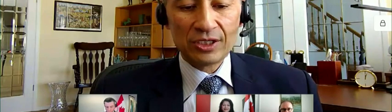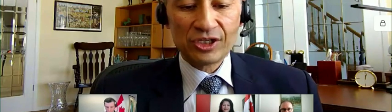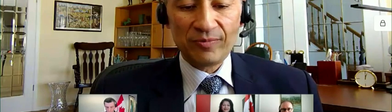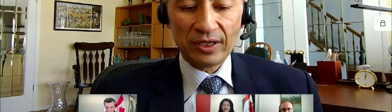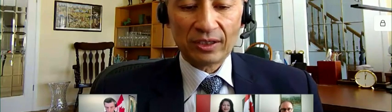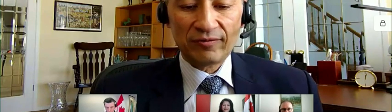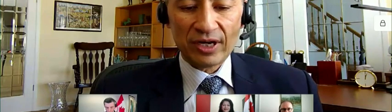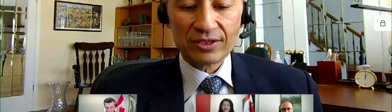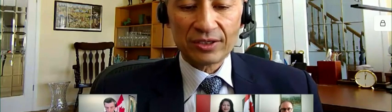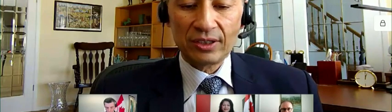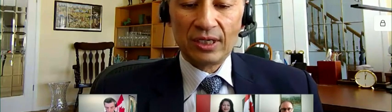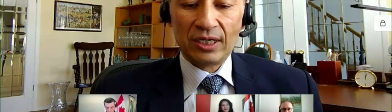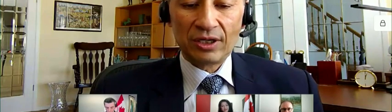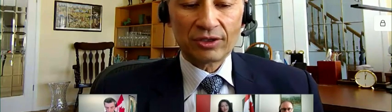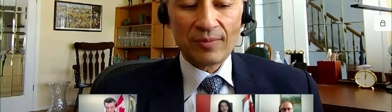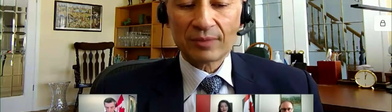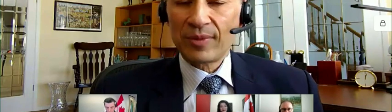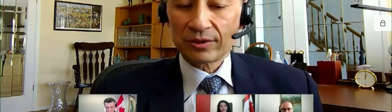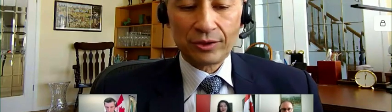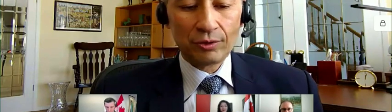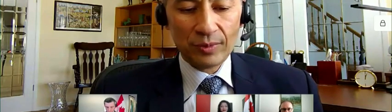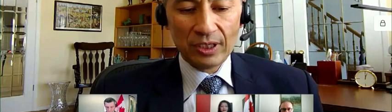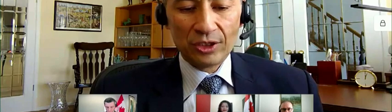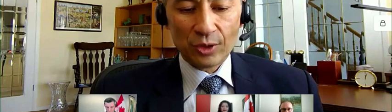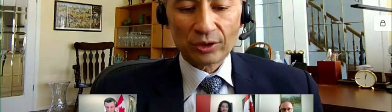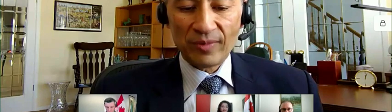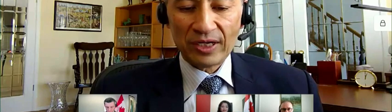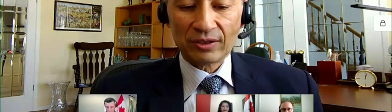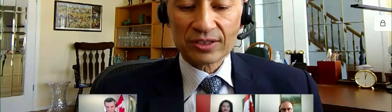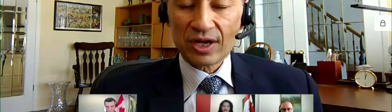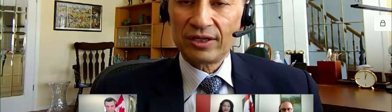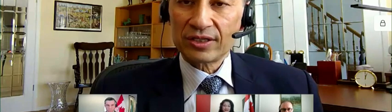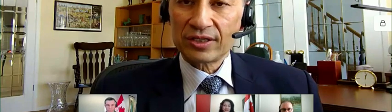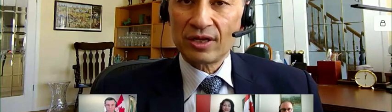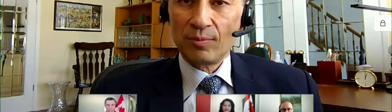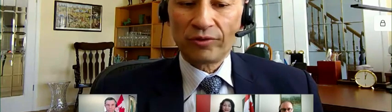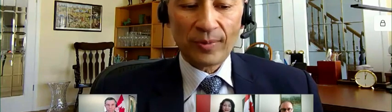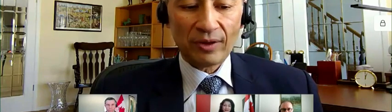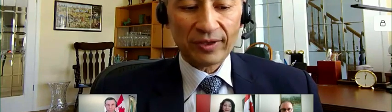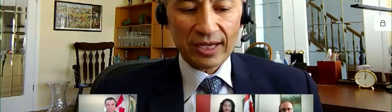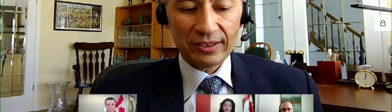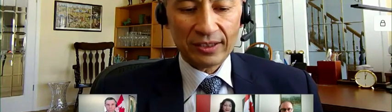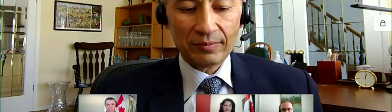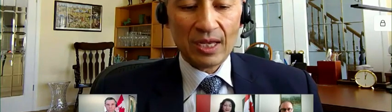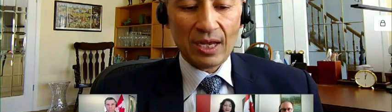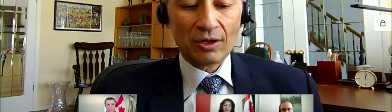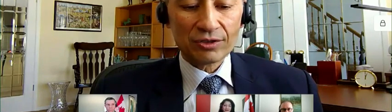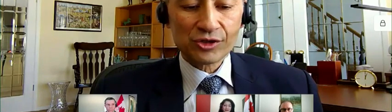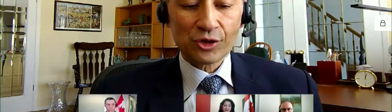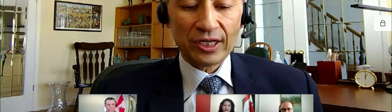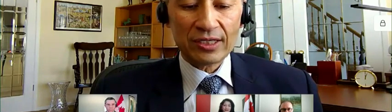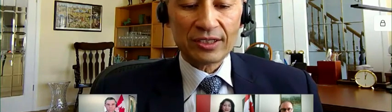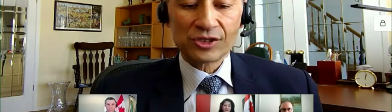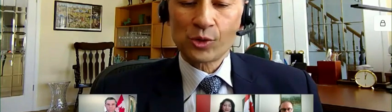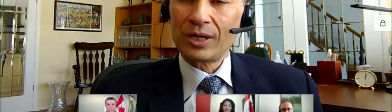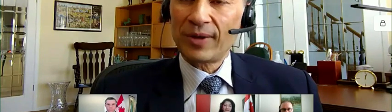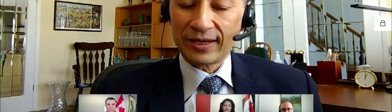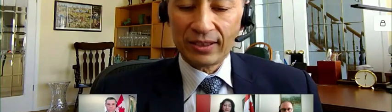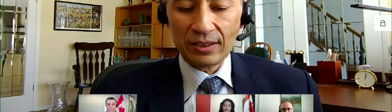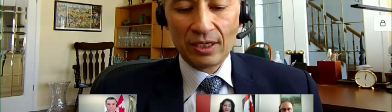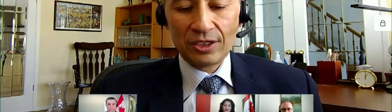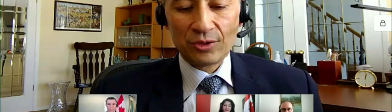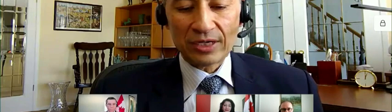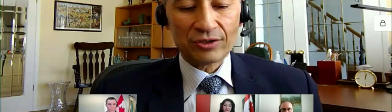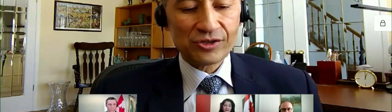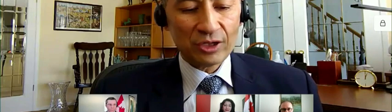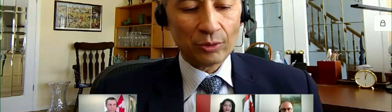Sharma, Chief Medical Advisor, and Dr. Marc Berthiaume, Director of Medical Science, both from Health Canada, and also joining us is Joelle